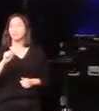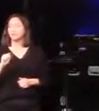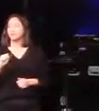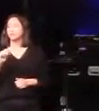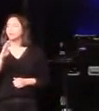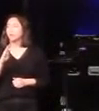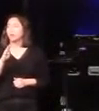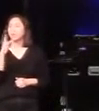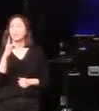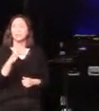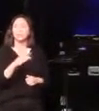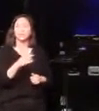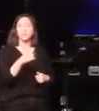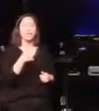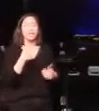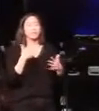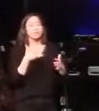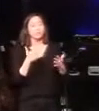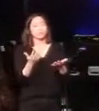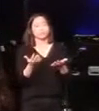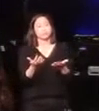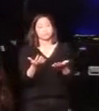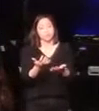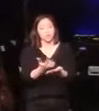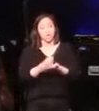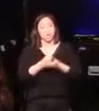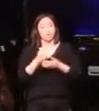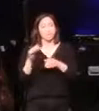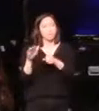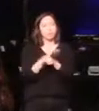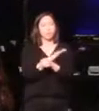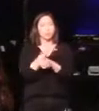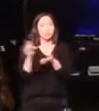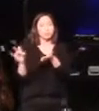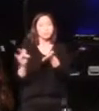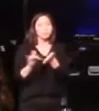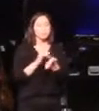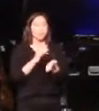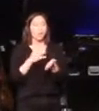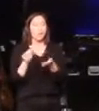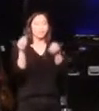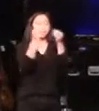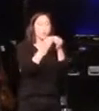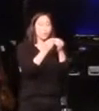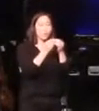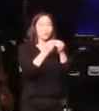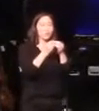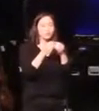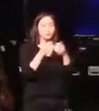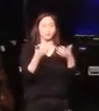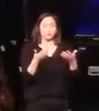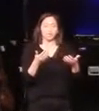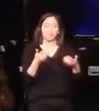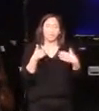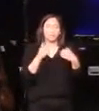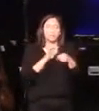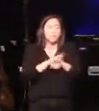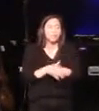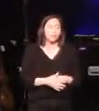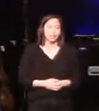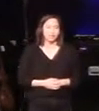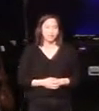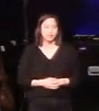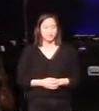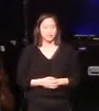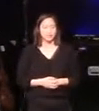4:18. I have received full payment and more. I am well supplied, having received from Epaphroditus the gifts you sent, a